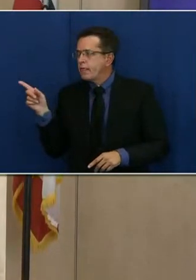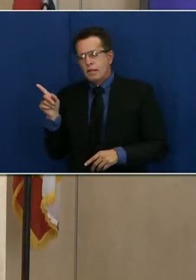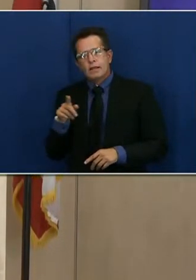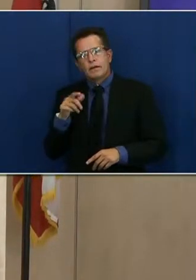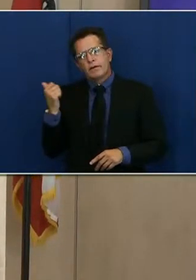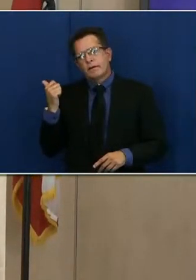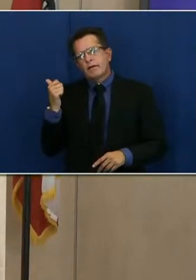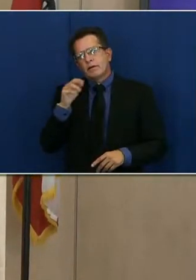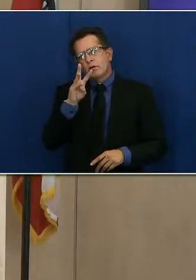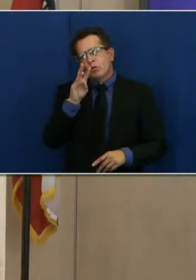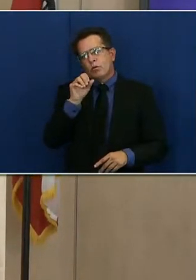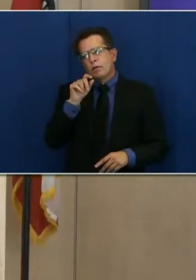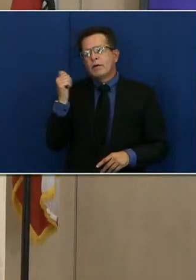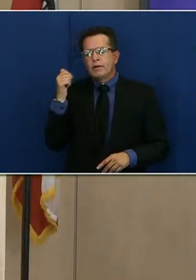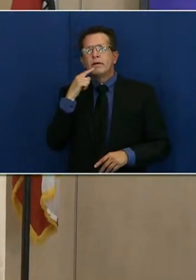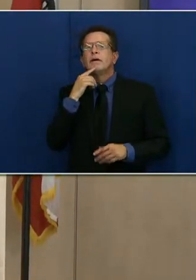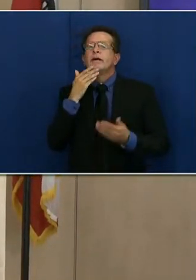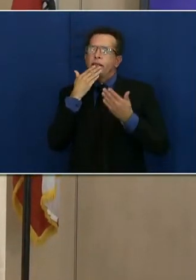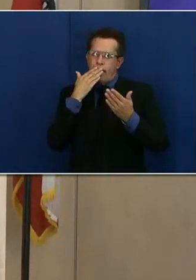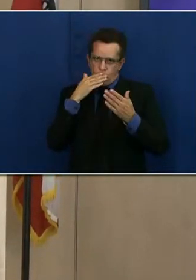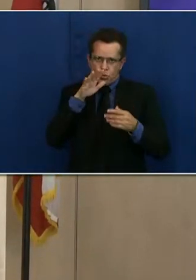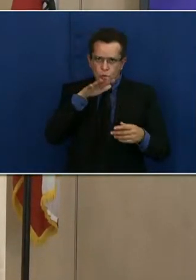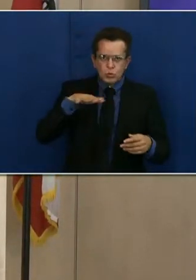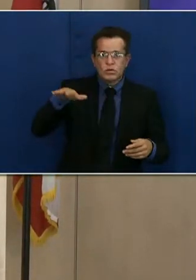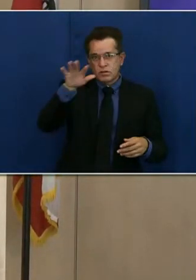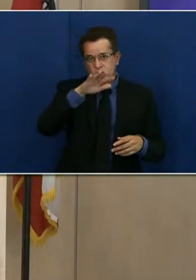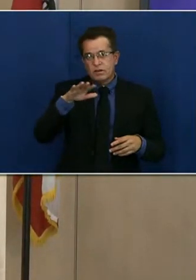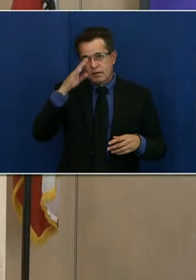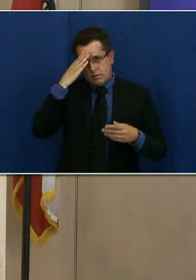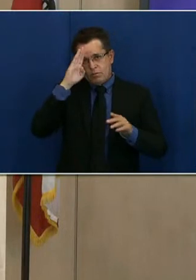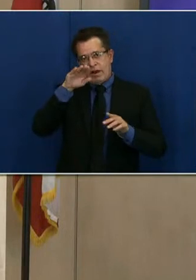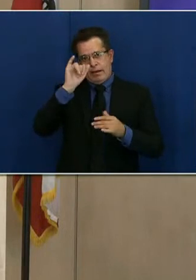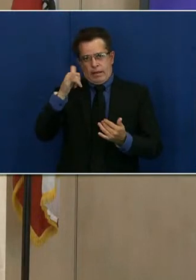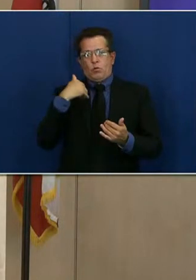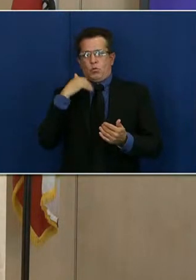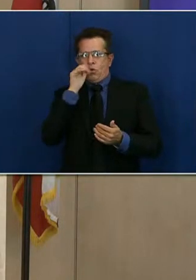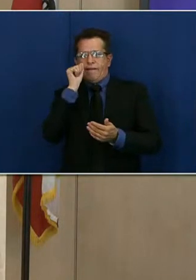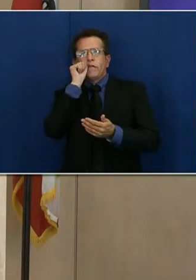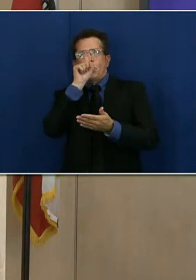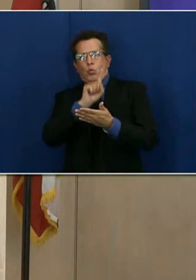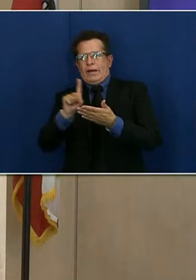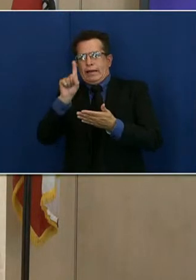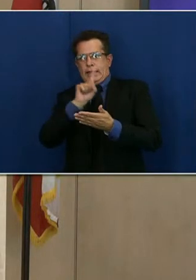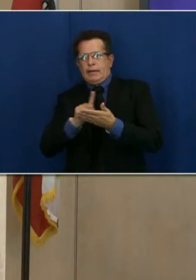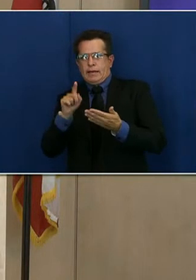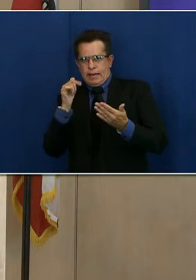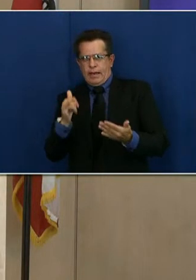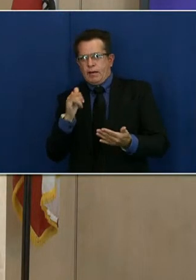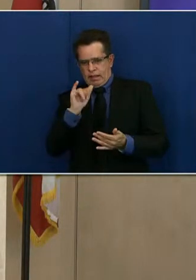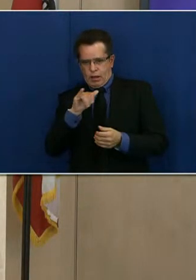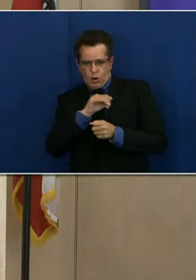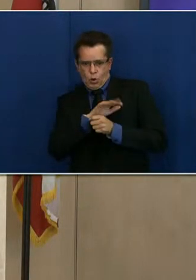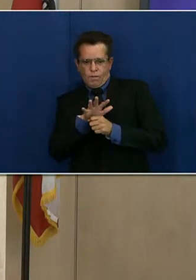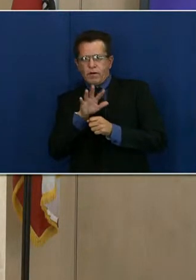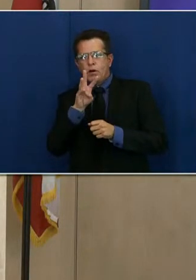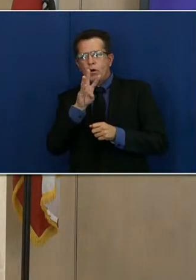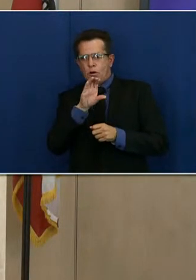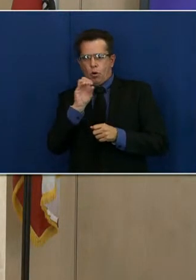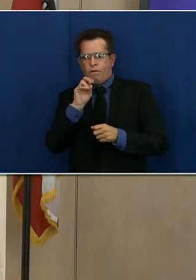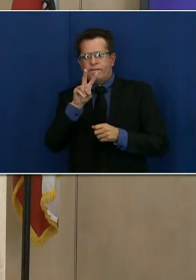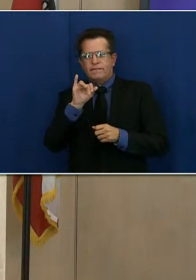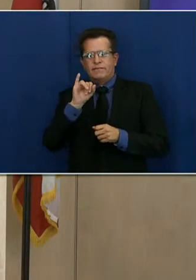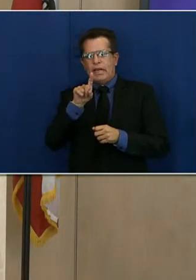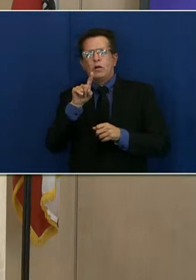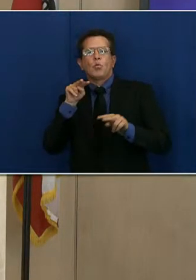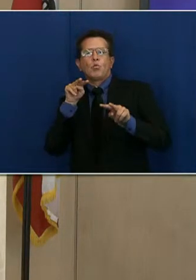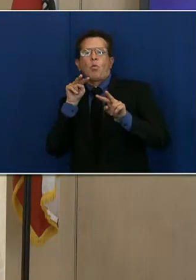Thank you for the opportunity, Paul, to remind people that we do that weekly now with the COVID Watch.